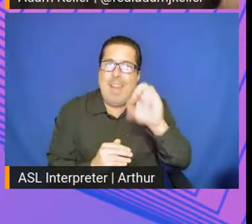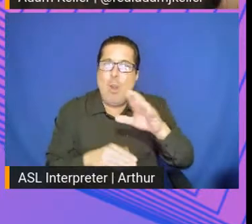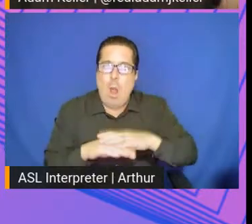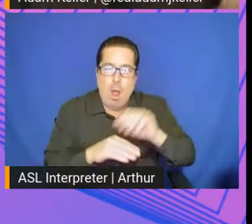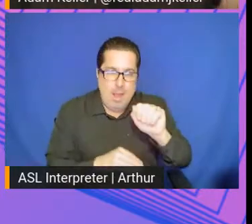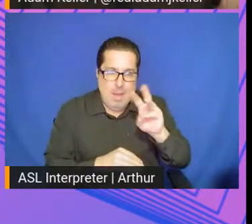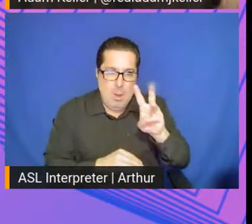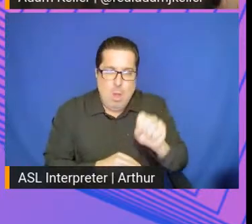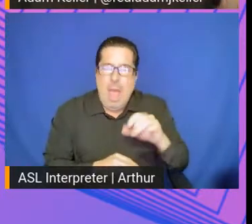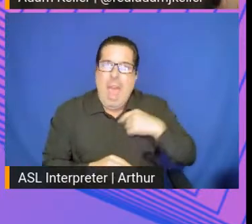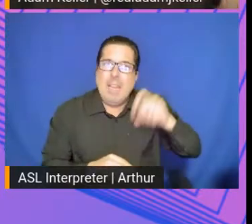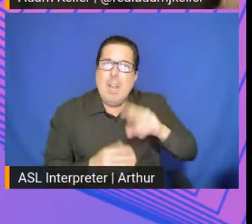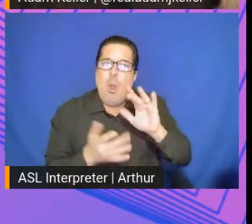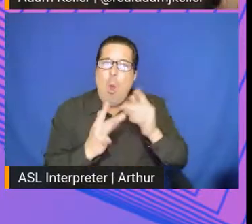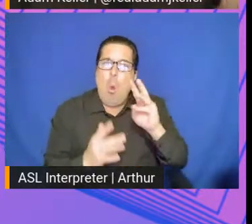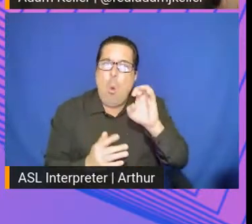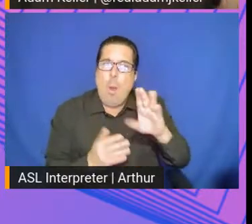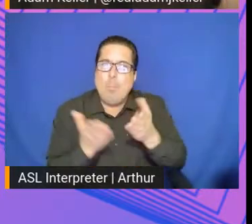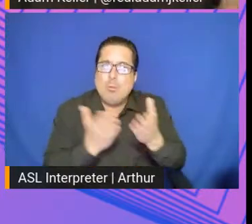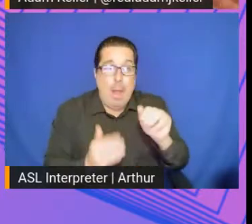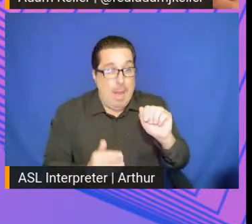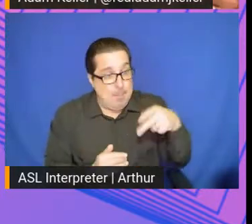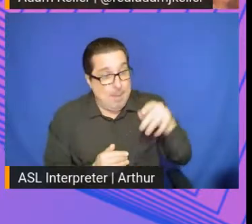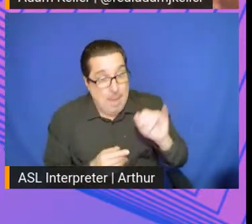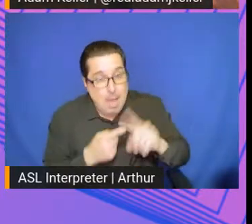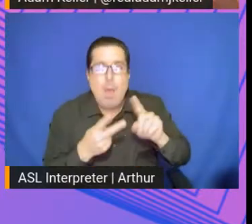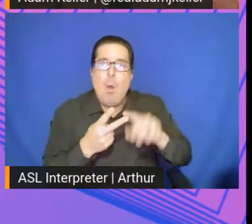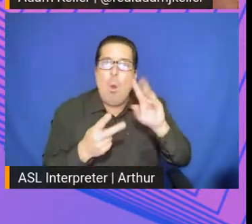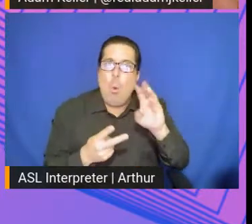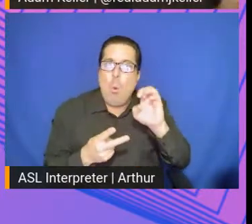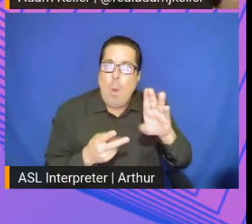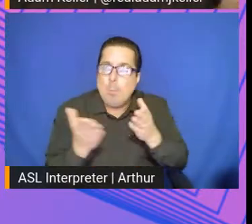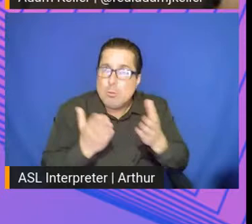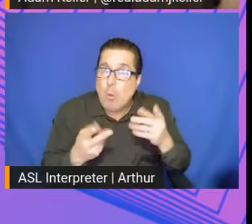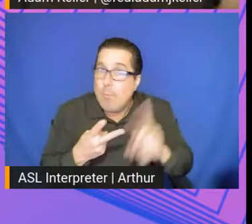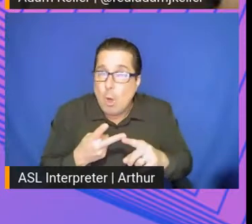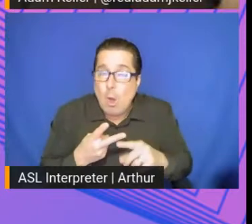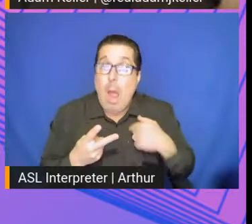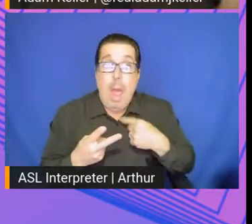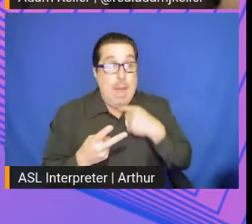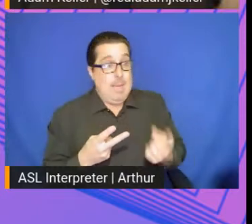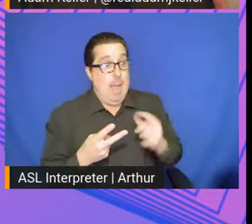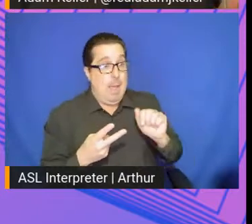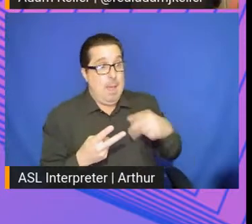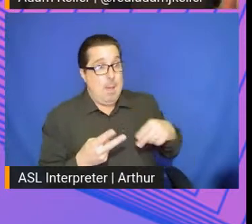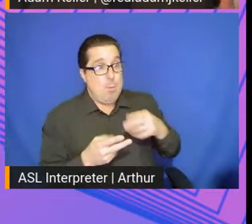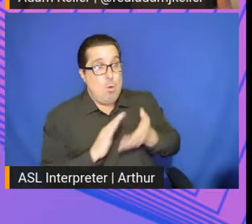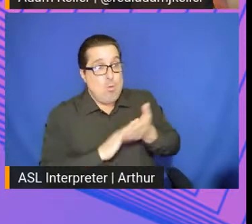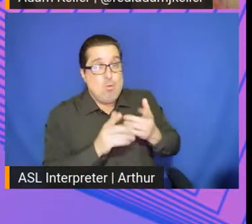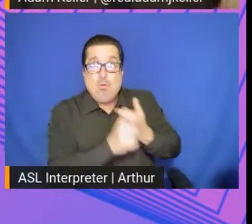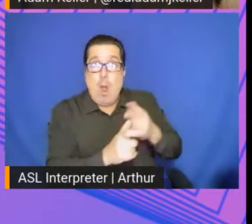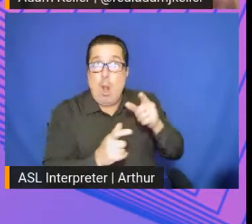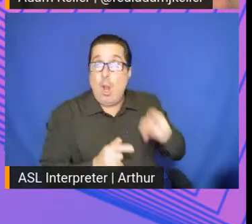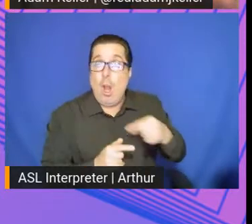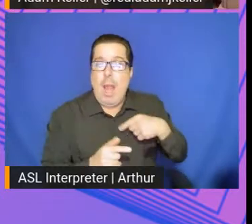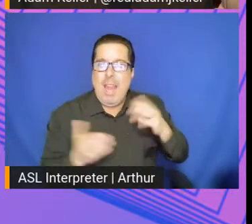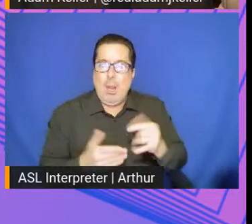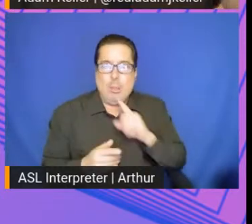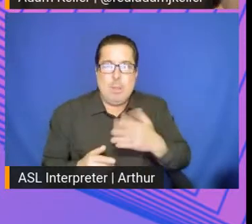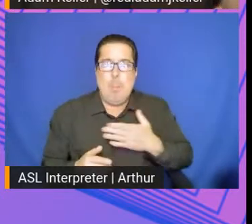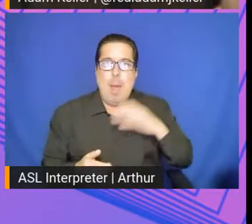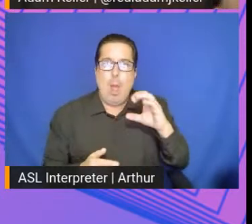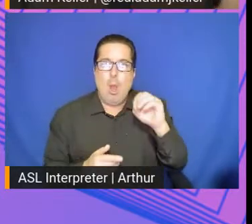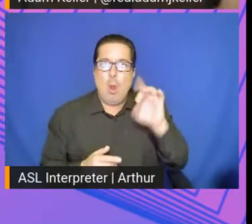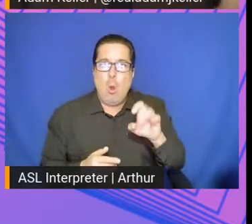need a web service, whether it's an API or a web server. I tell App Runner, here's my code, which is